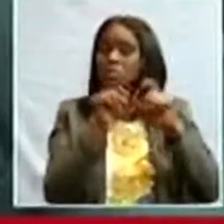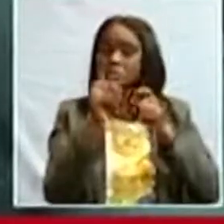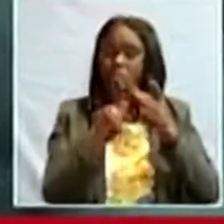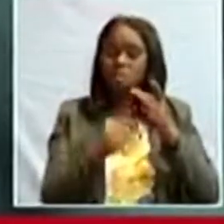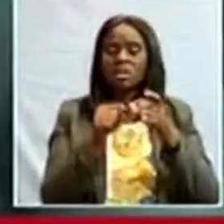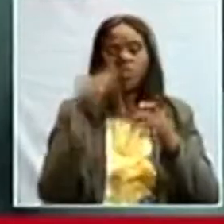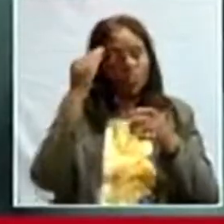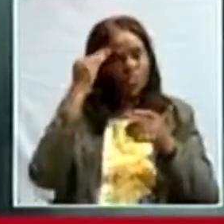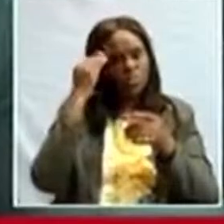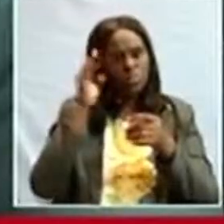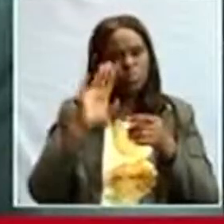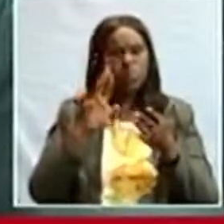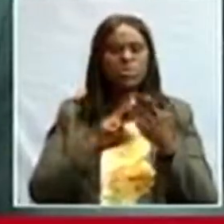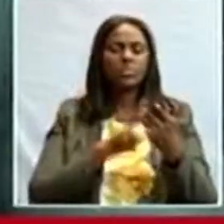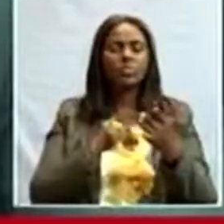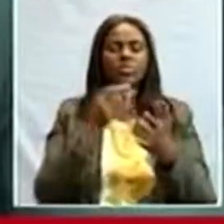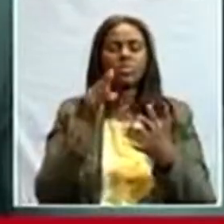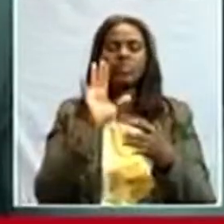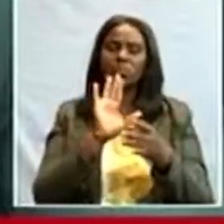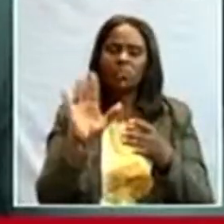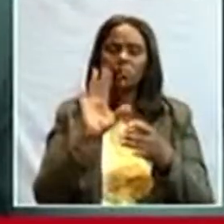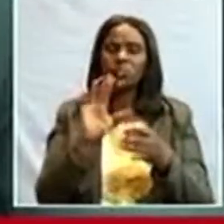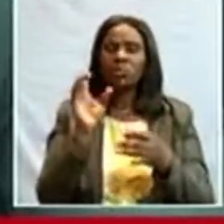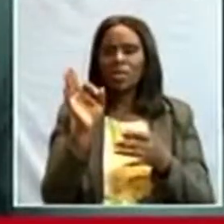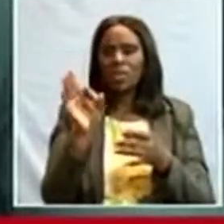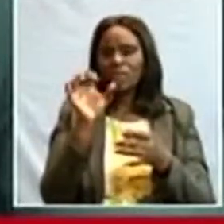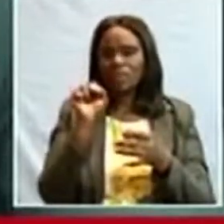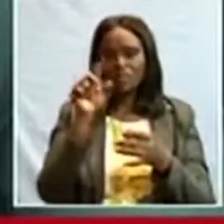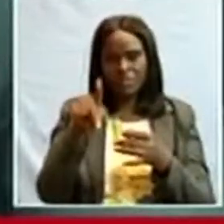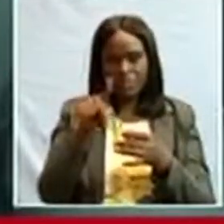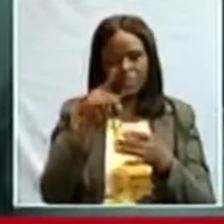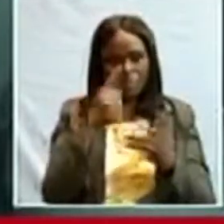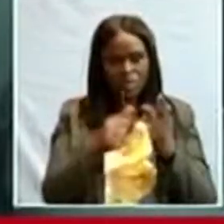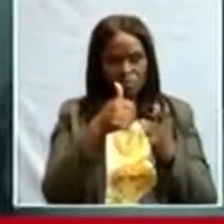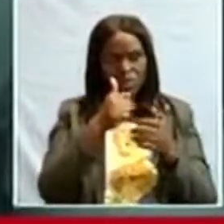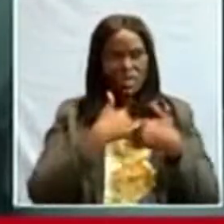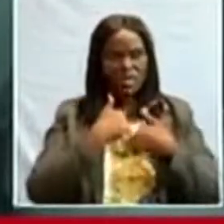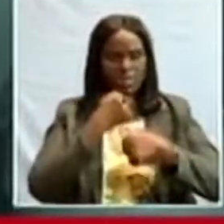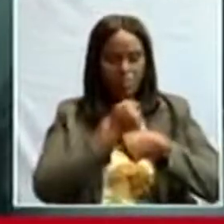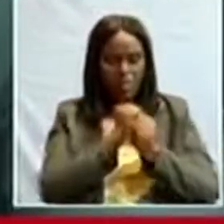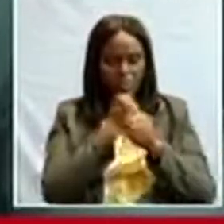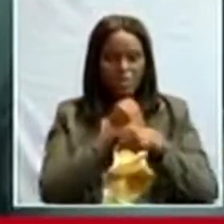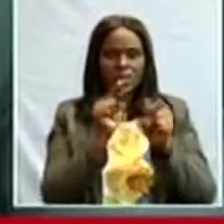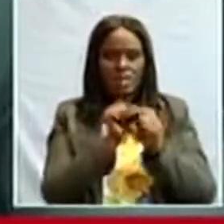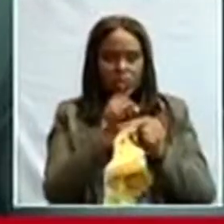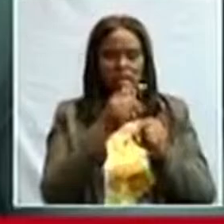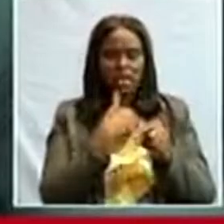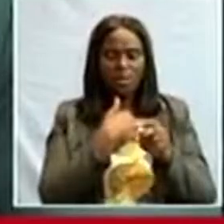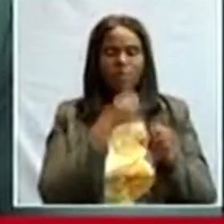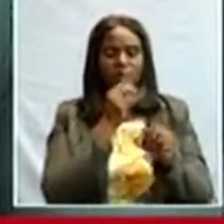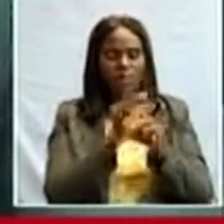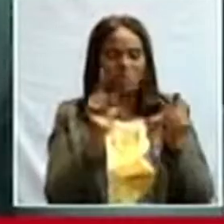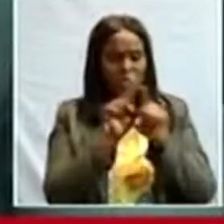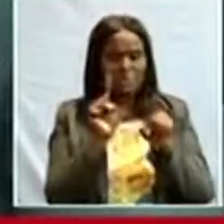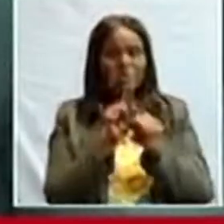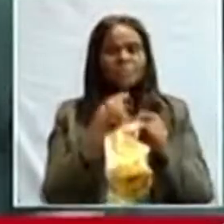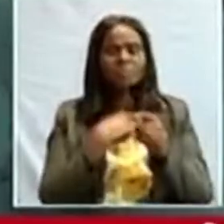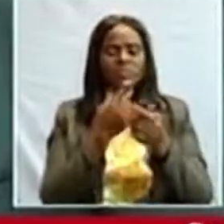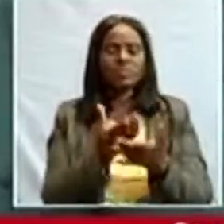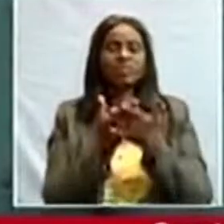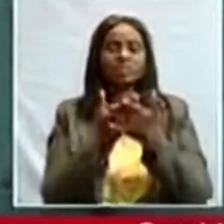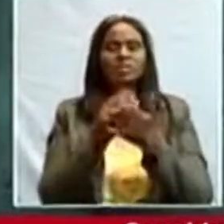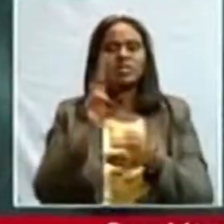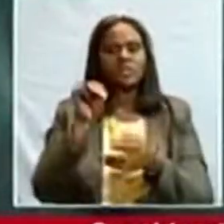to know the status of the FSP miss that you have created, but I think this has already been taken by events. I submit, Mr.